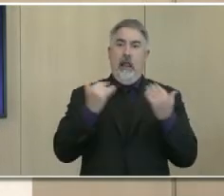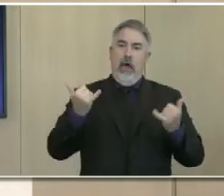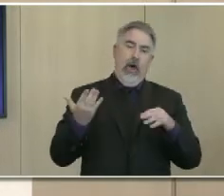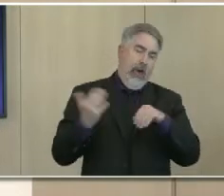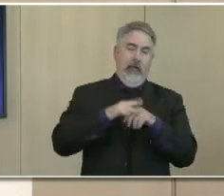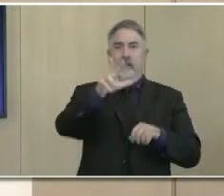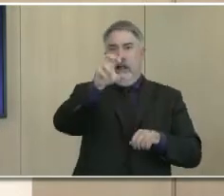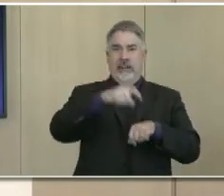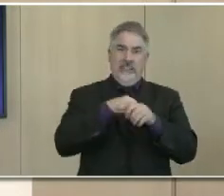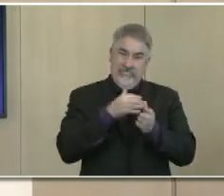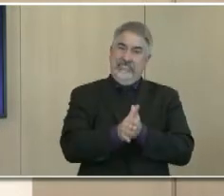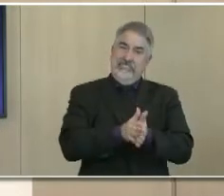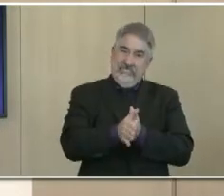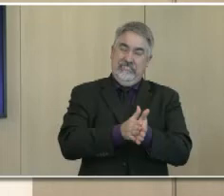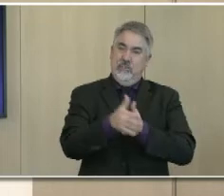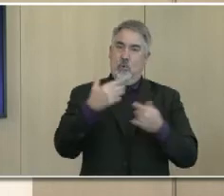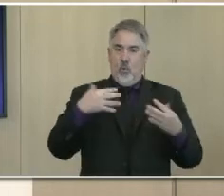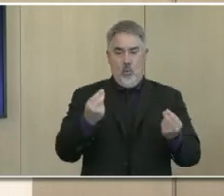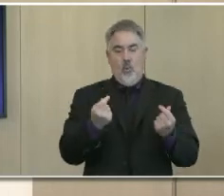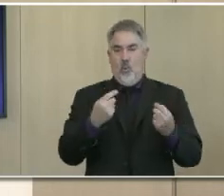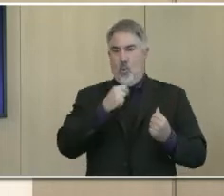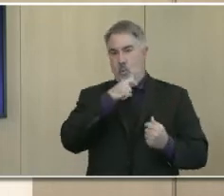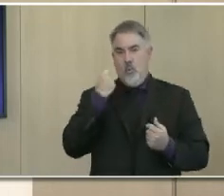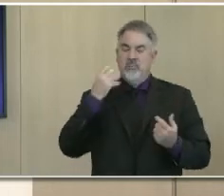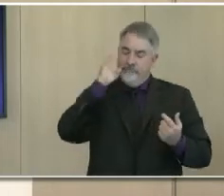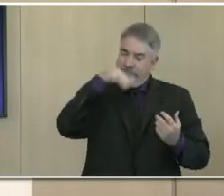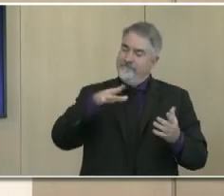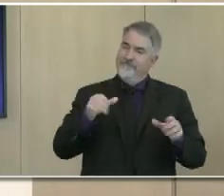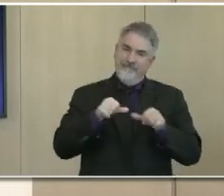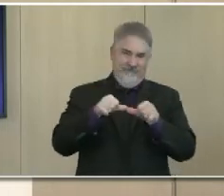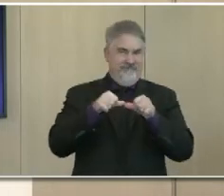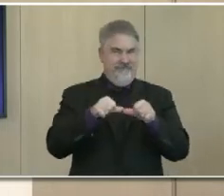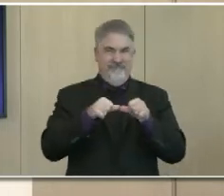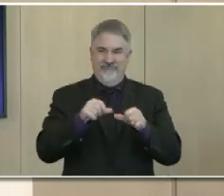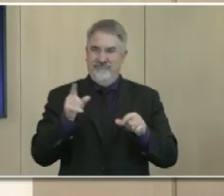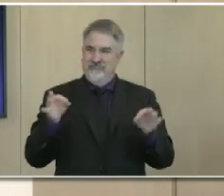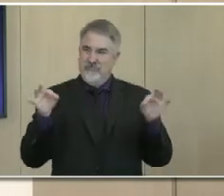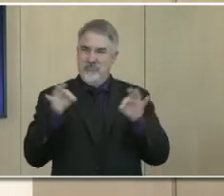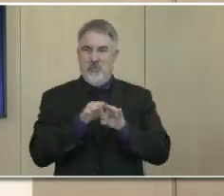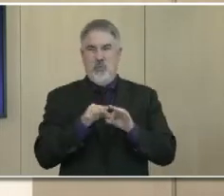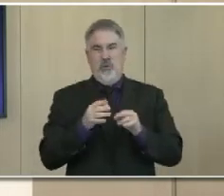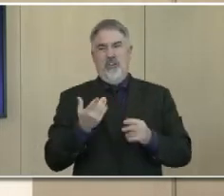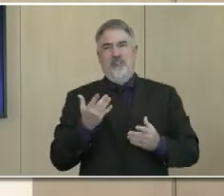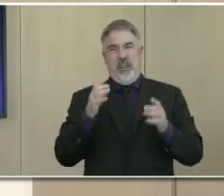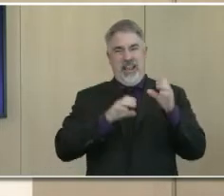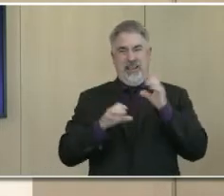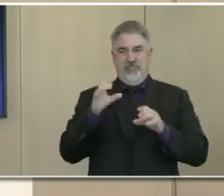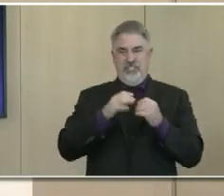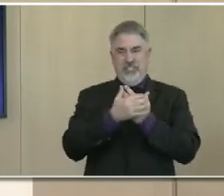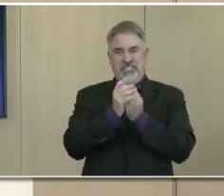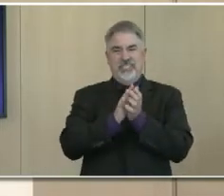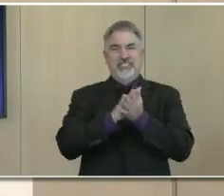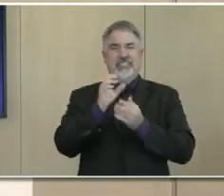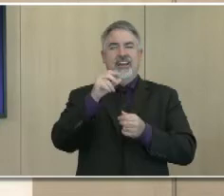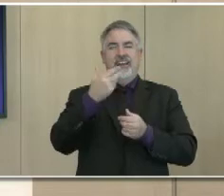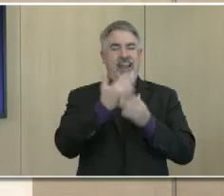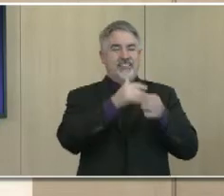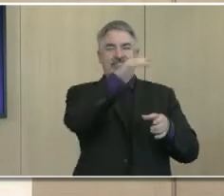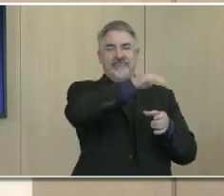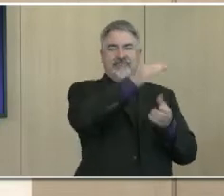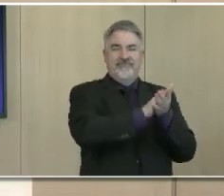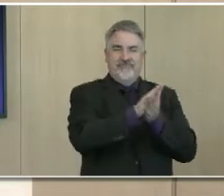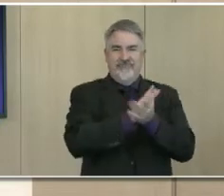day. We had our chemicals were increased, our parts per million, our sanitizers to about 400 parts per